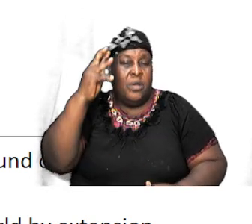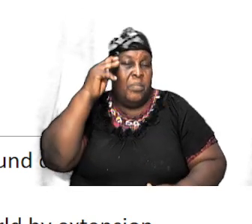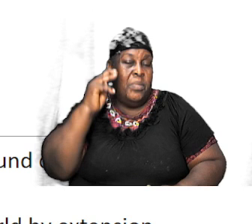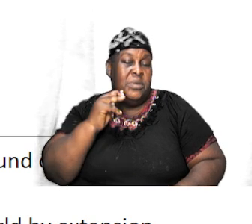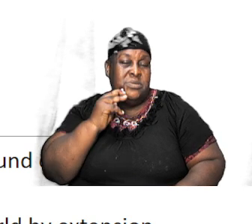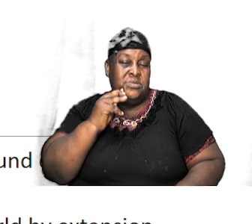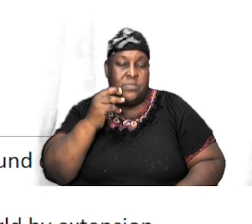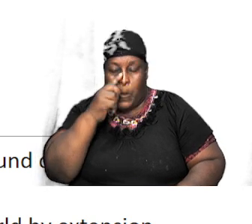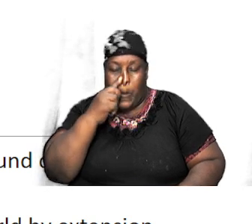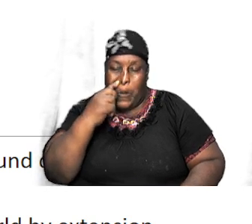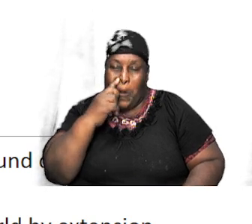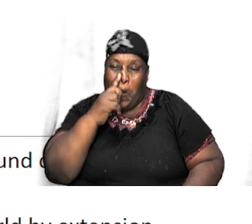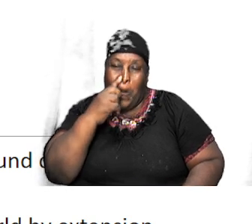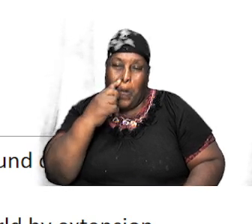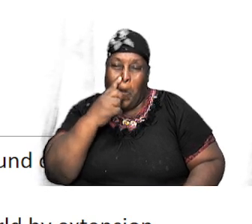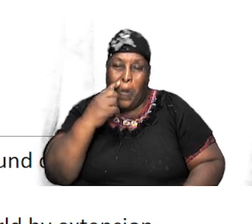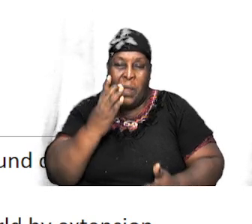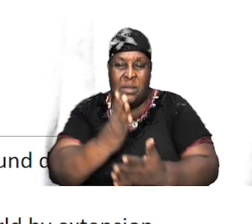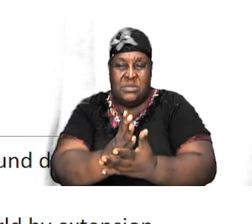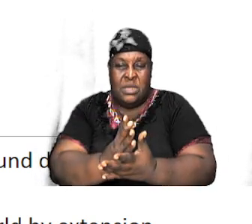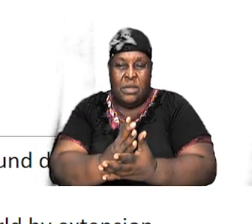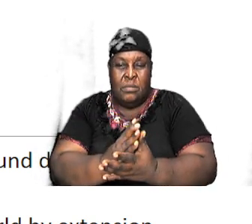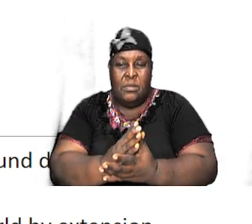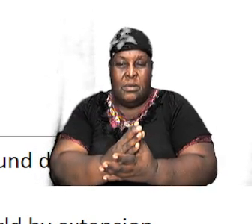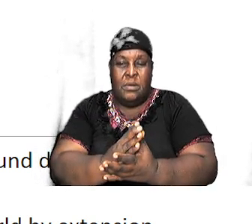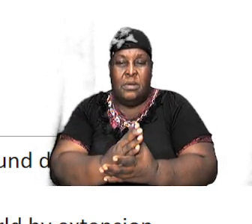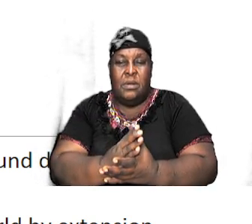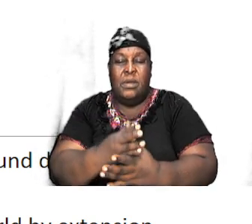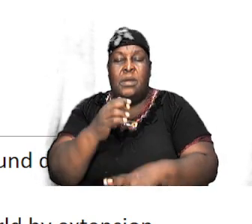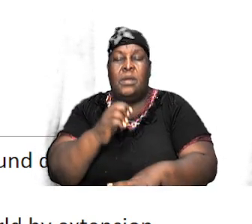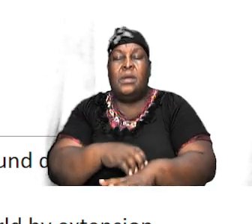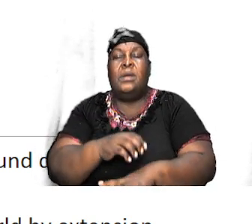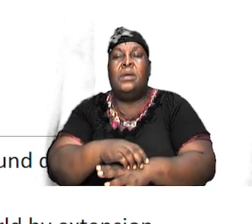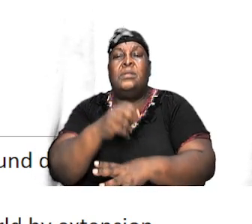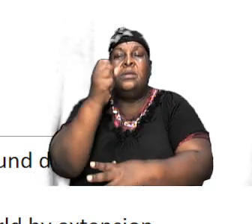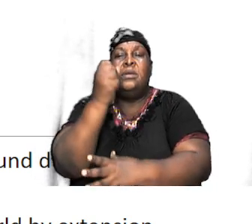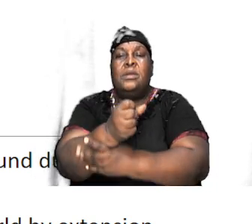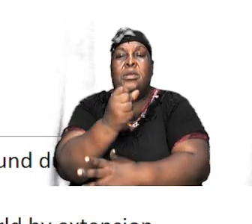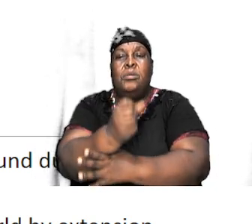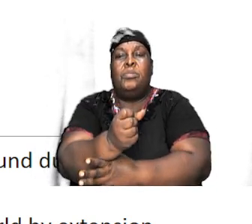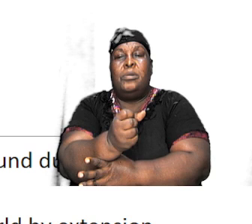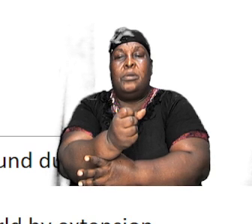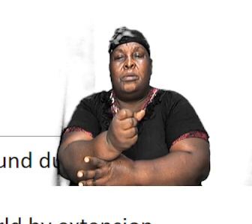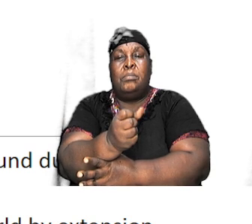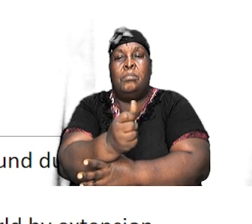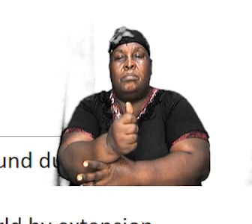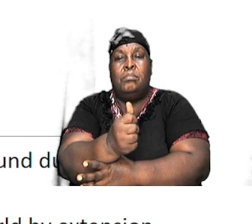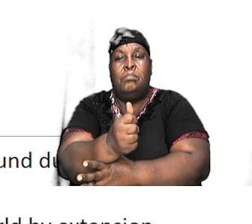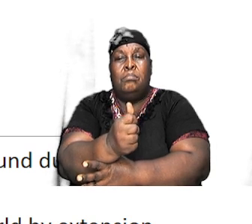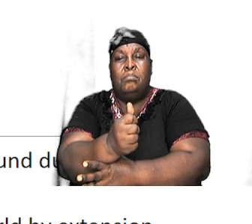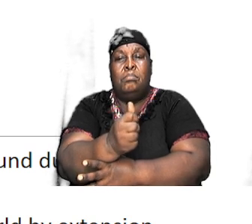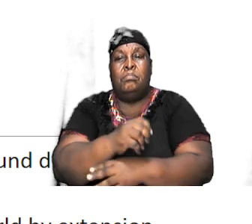think he actually stopped it at Abraham, if memory serves me right. And this is